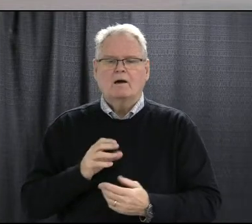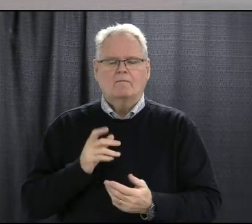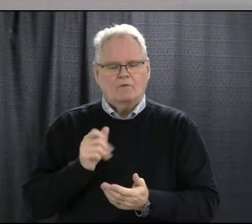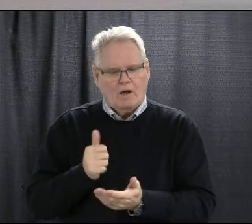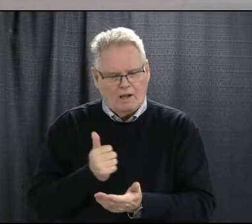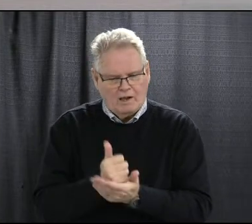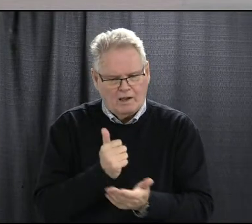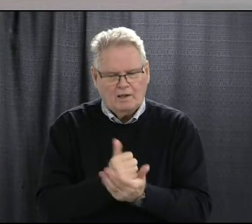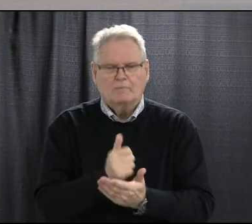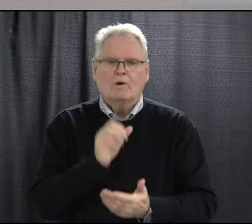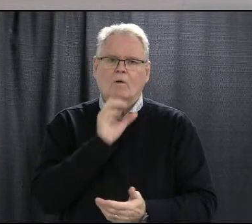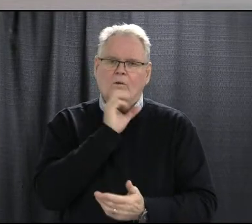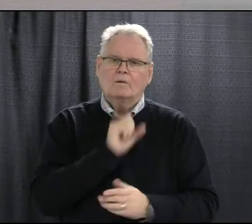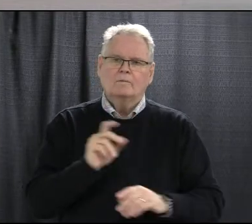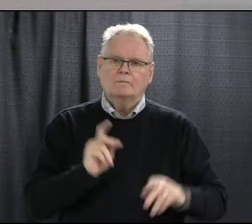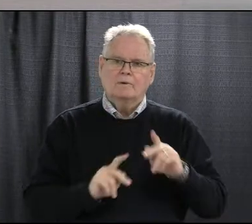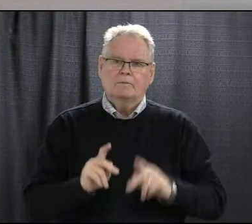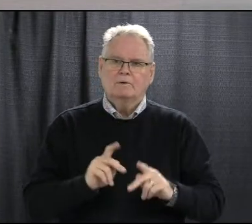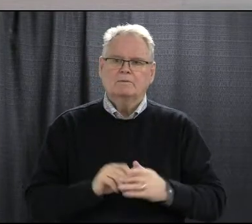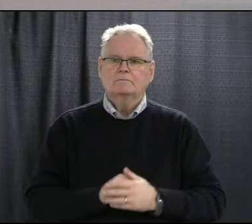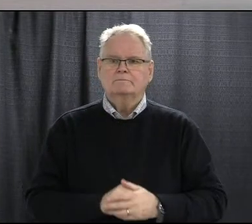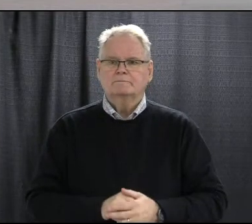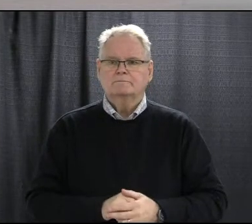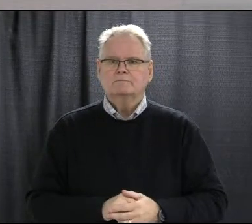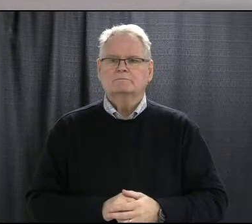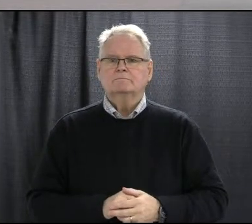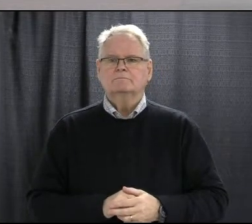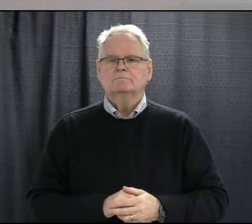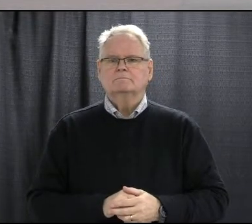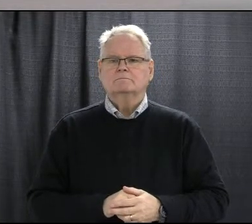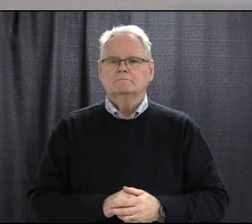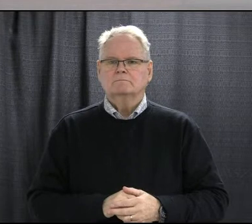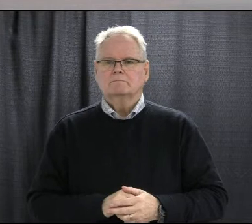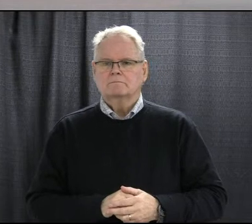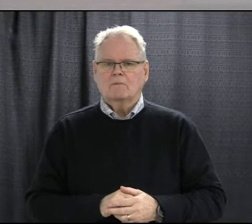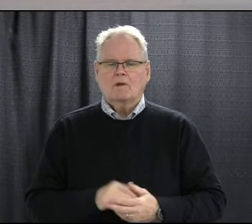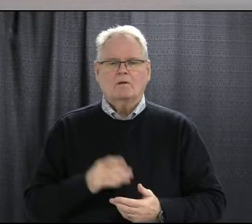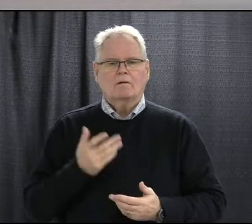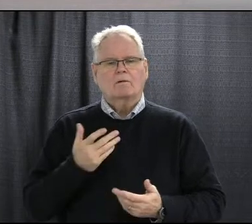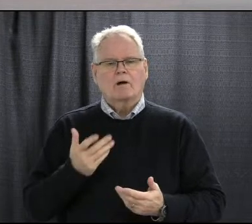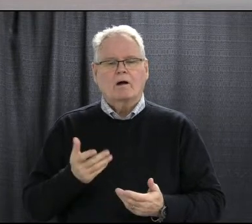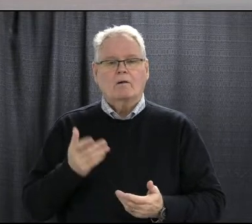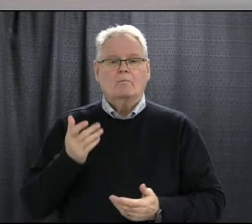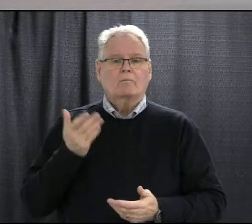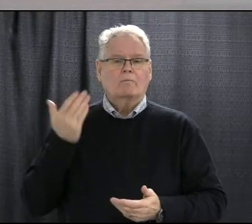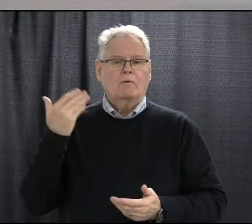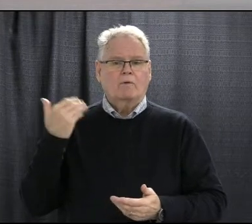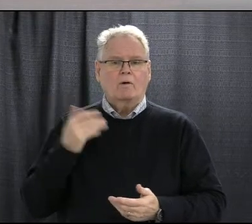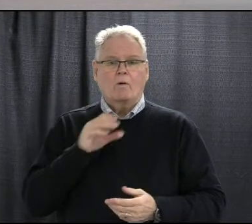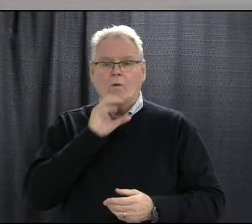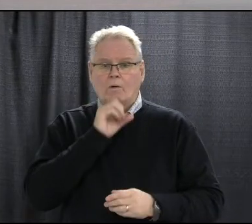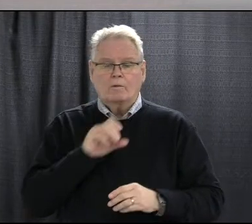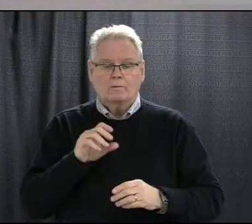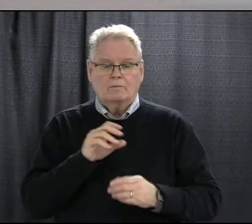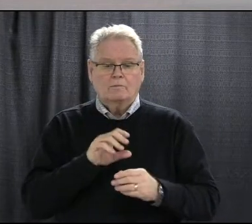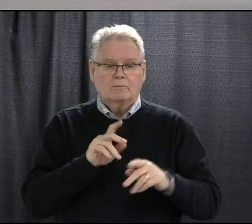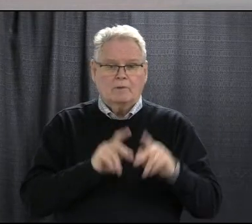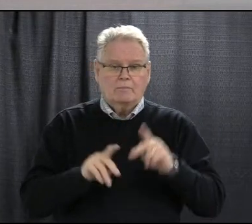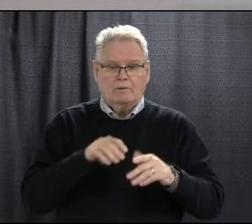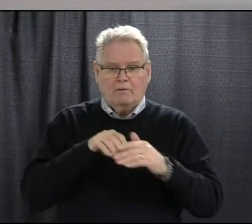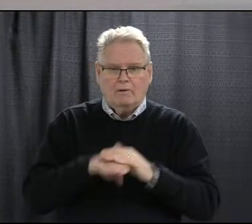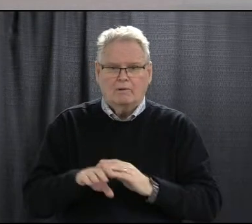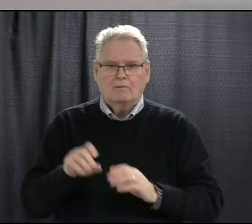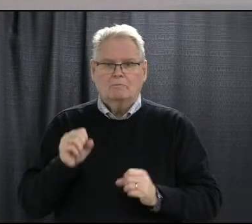our healthcare institutions, that we are not the cause of worsening function in that environment. So maintaining the function that we have